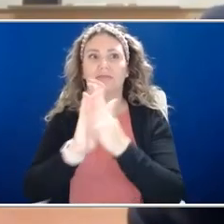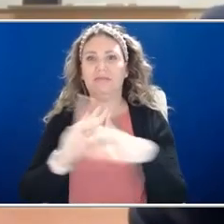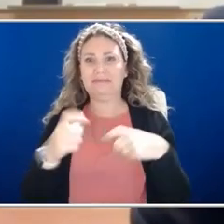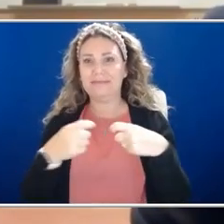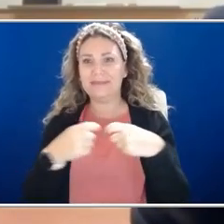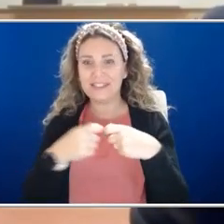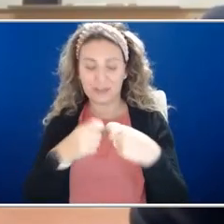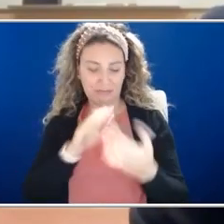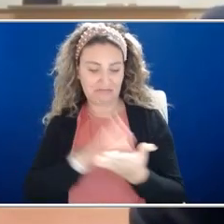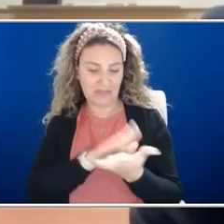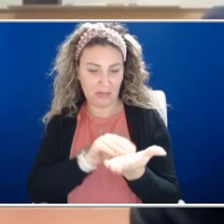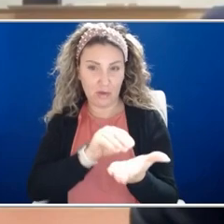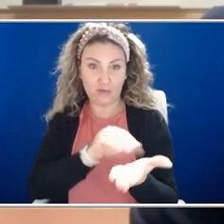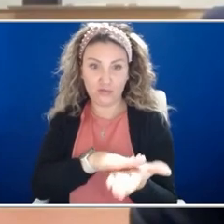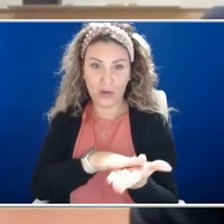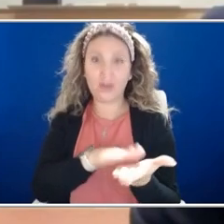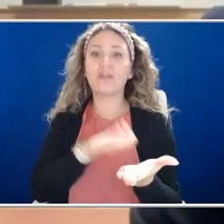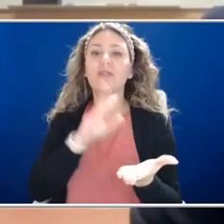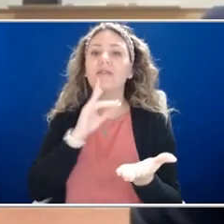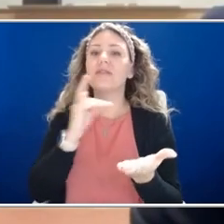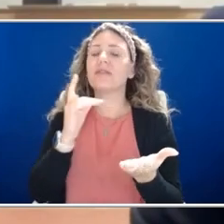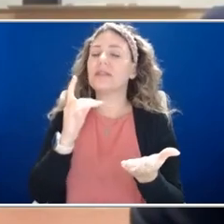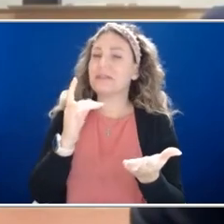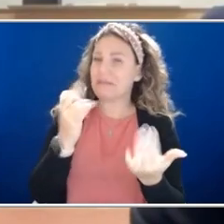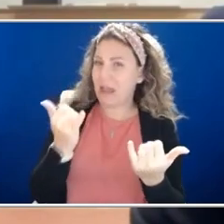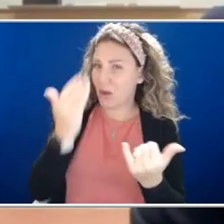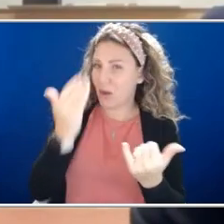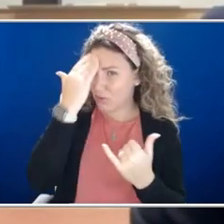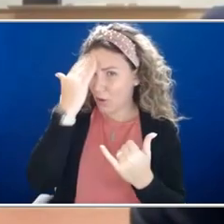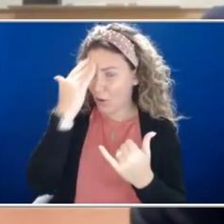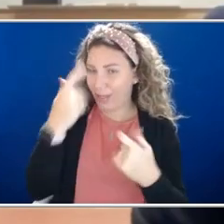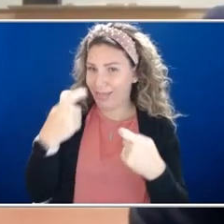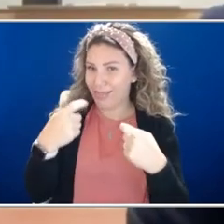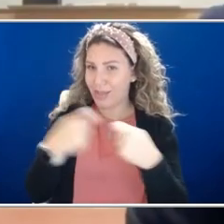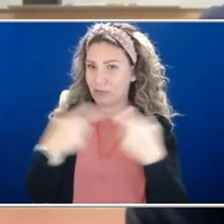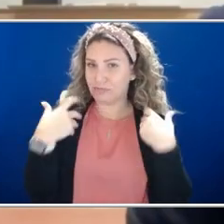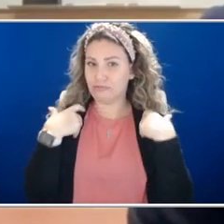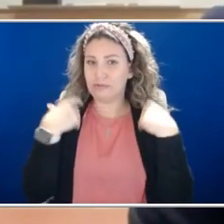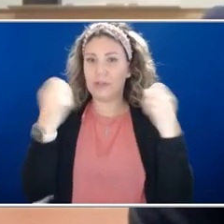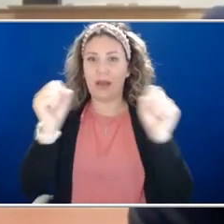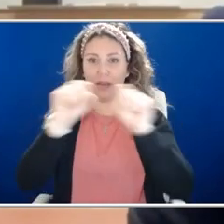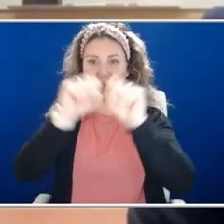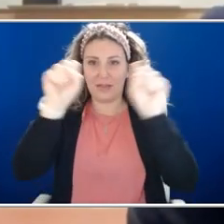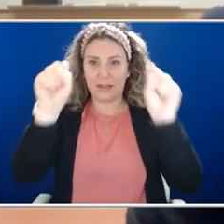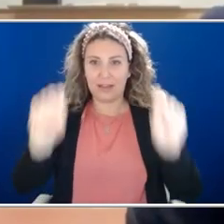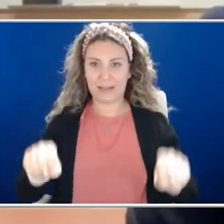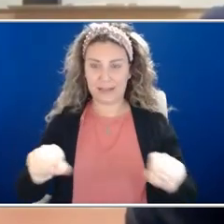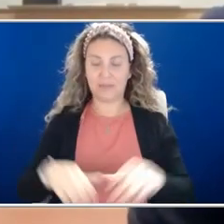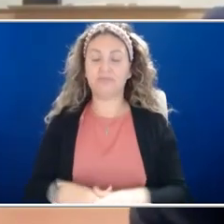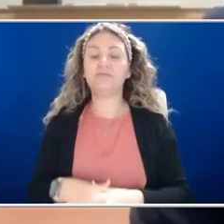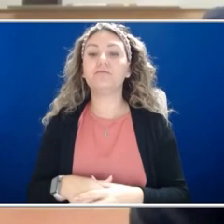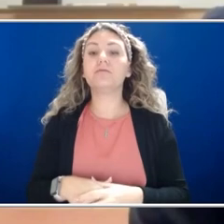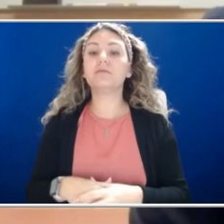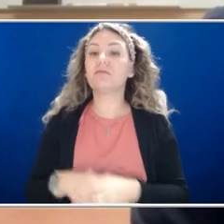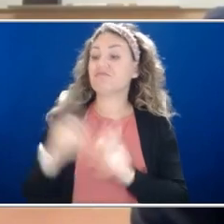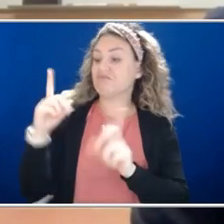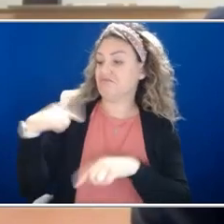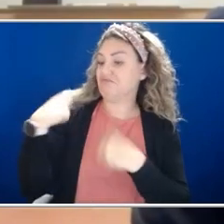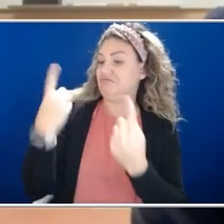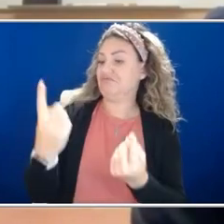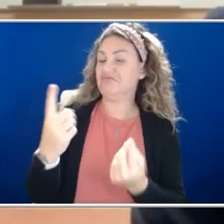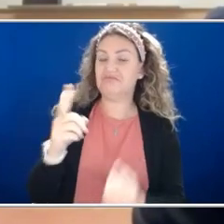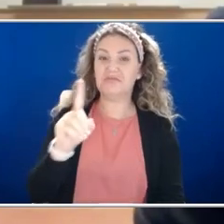paper record into what's known as electronic health record systems. And since then, since the 2000